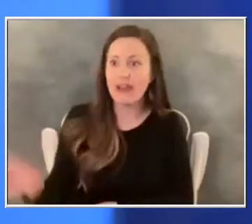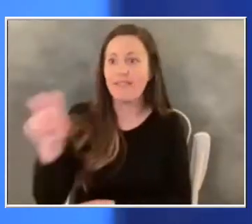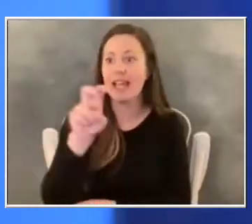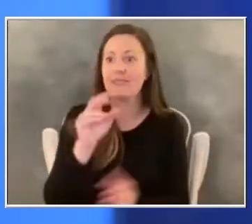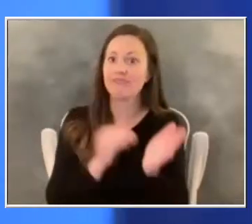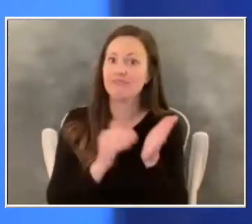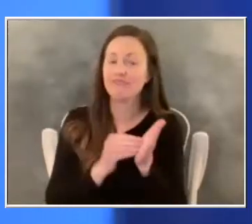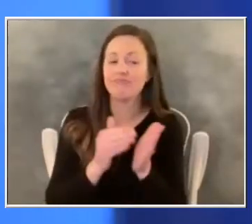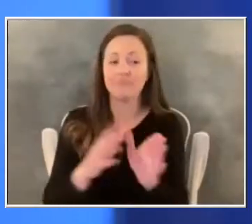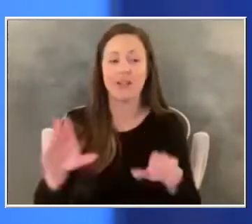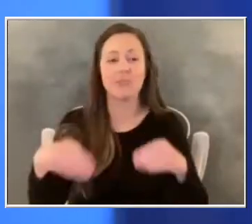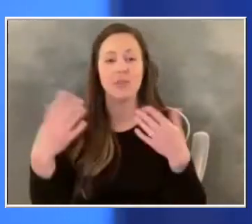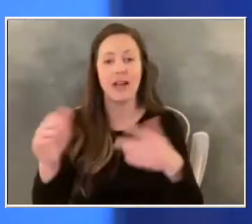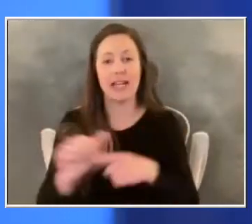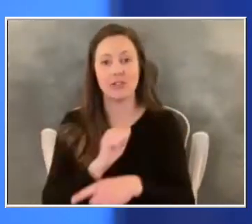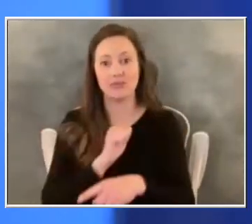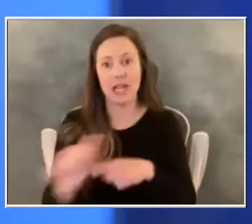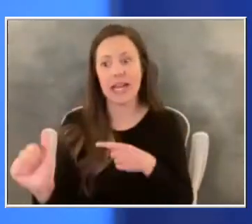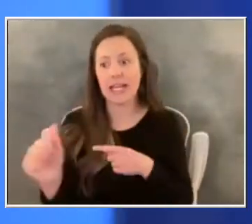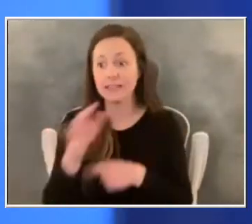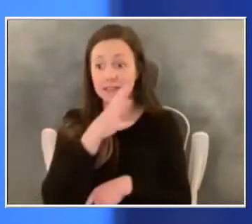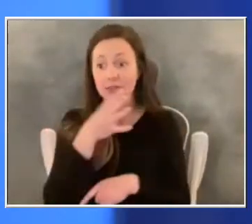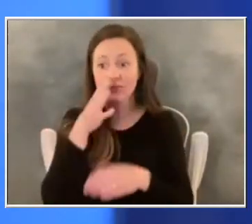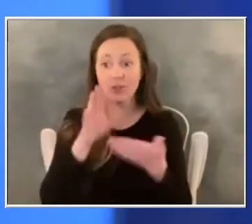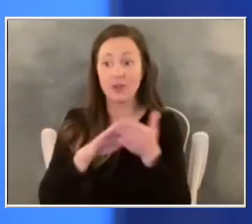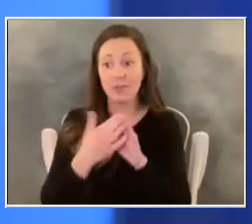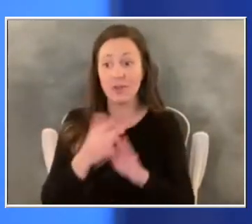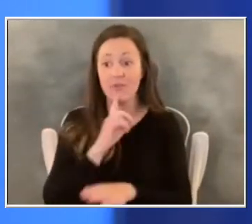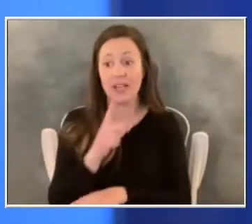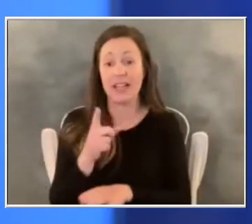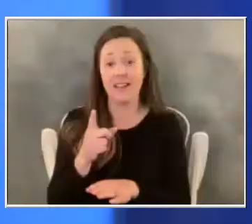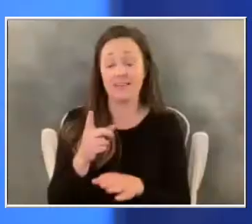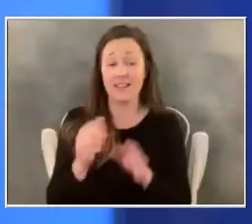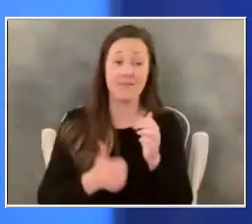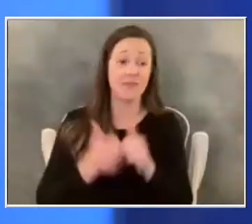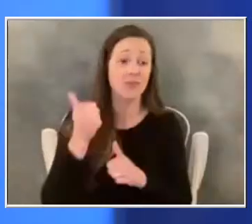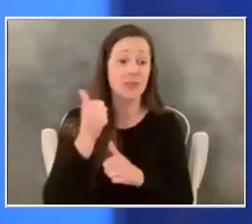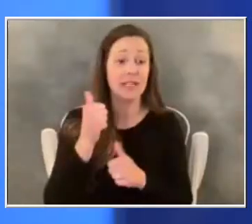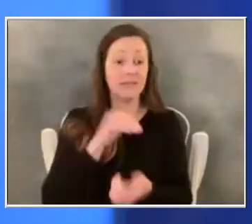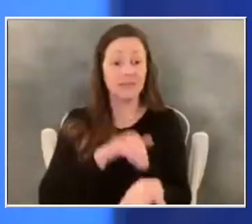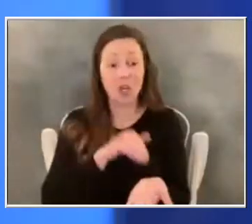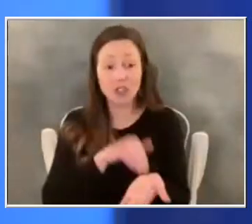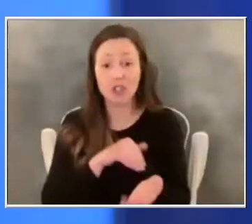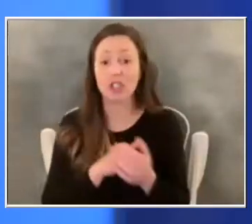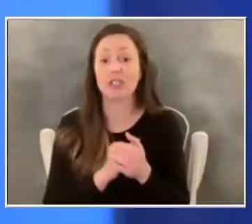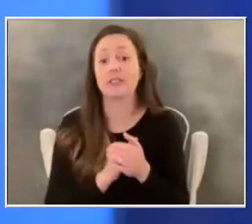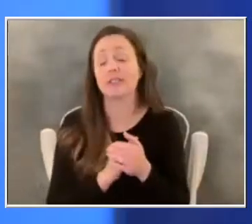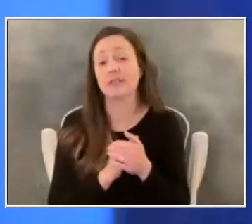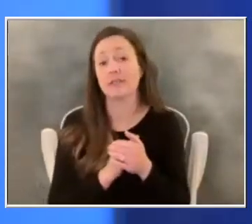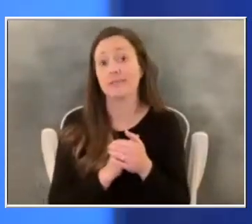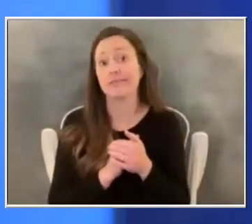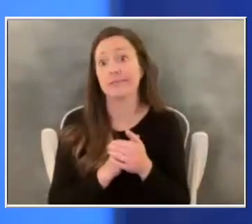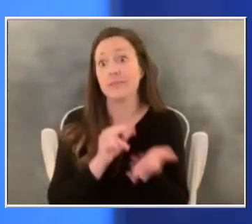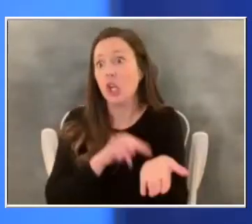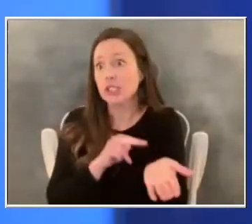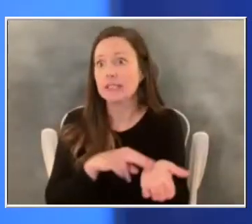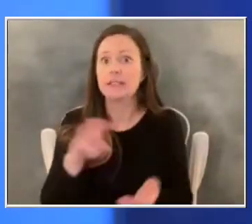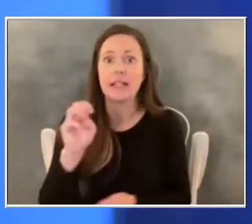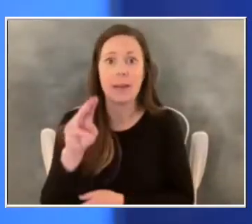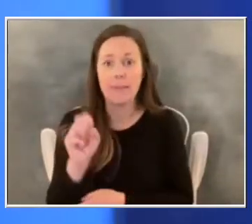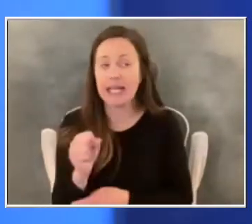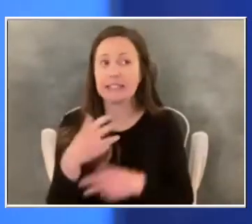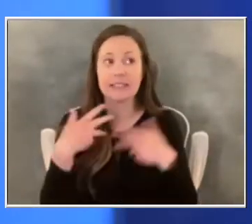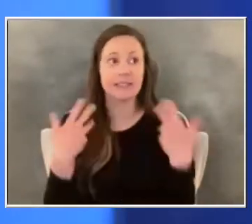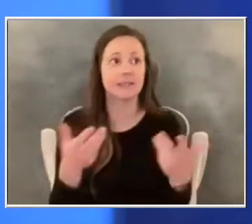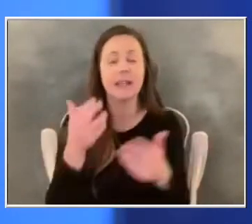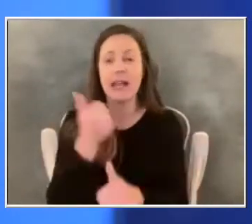rural communities where the majority of physicians, advanced practice providers, nurses, EMS, everyone can come together and